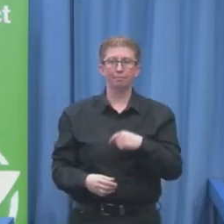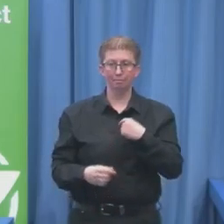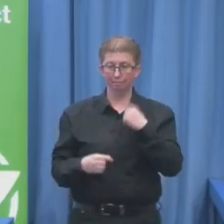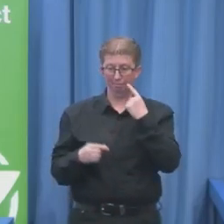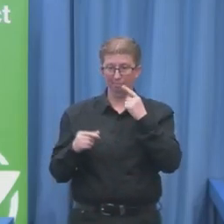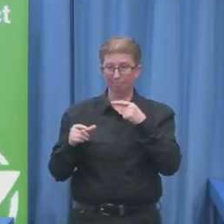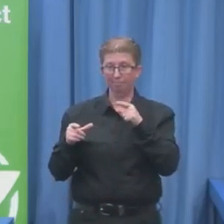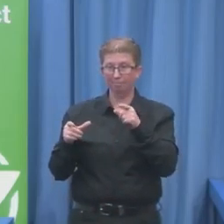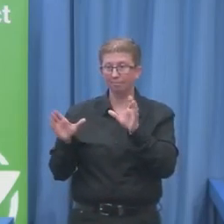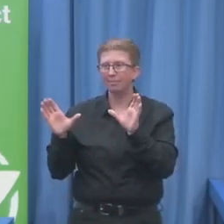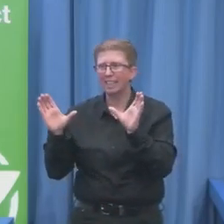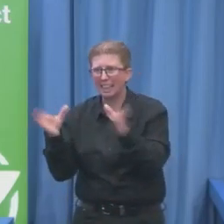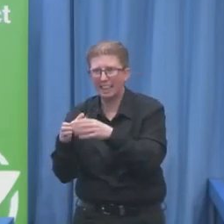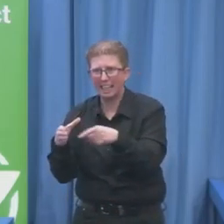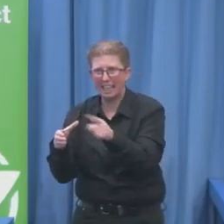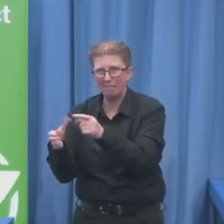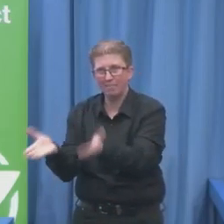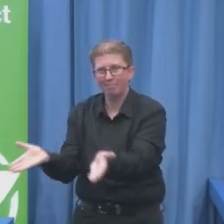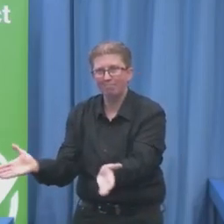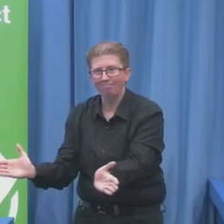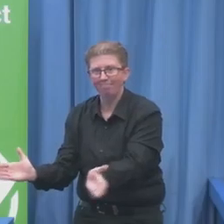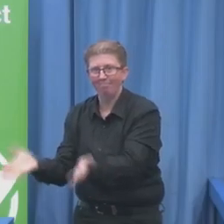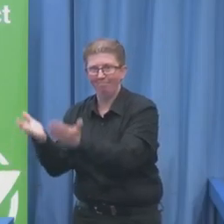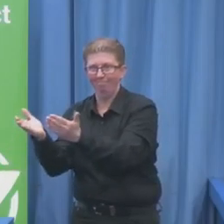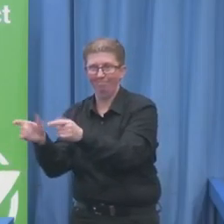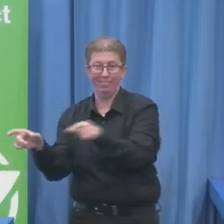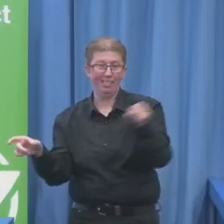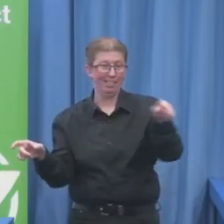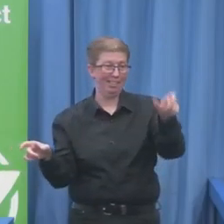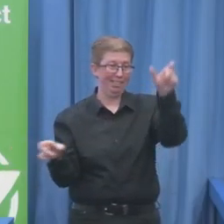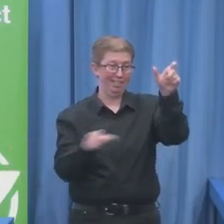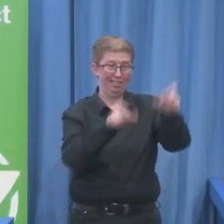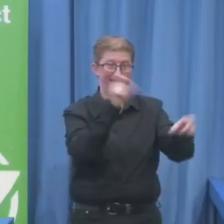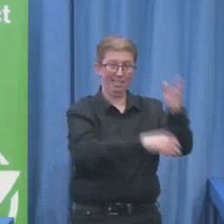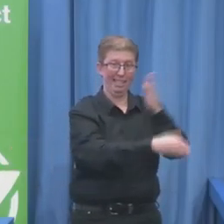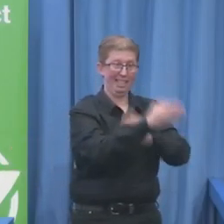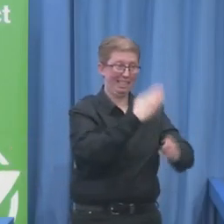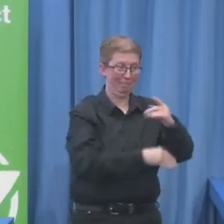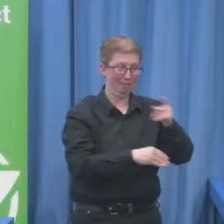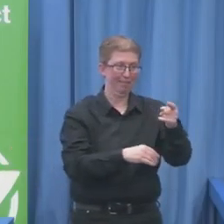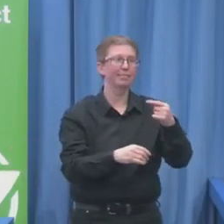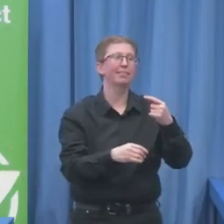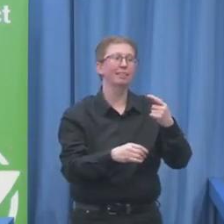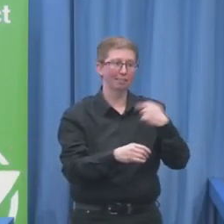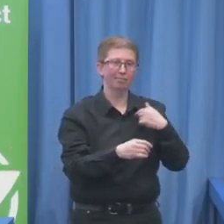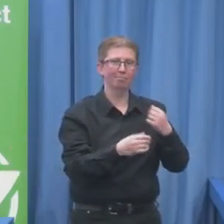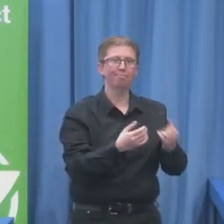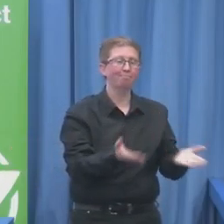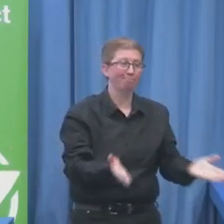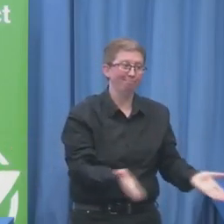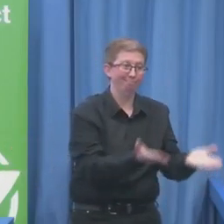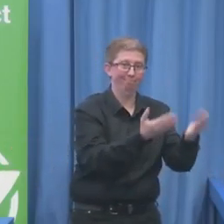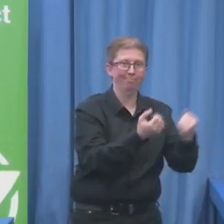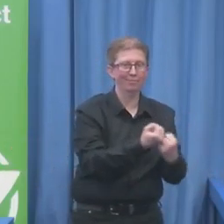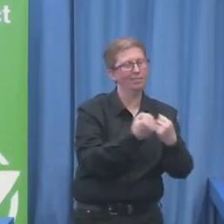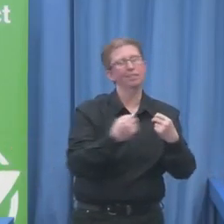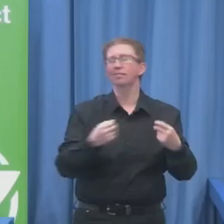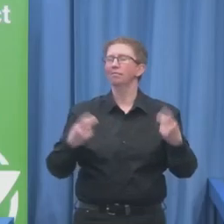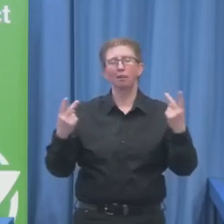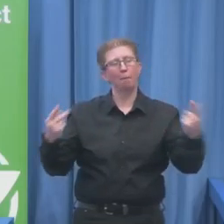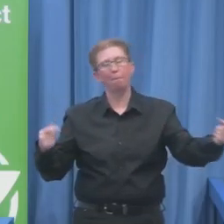to move on and to find a job. That's the first thing. The second thing is that we're working in the last few months is basically we built what we called